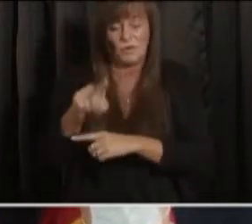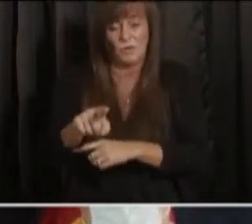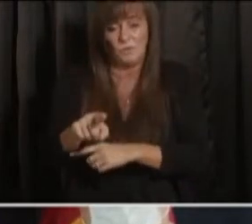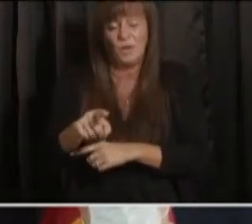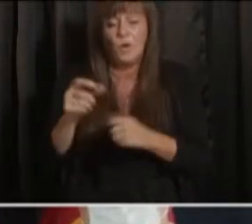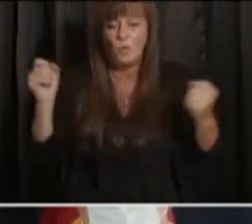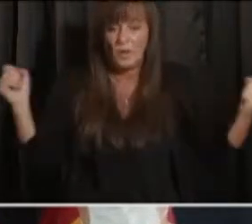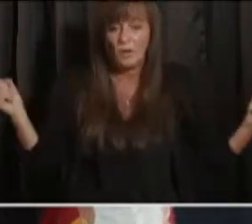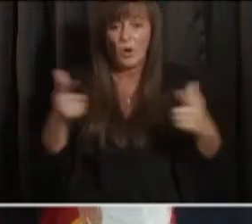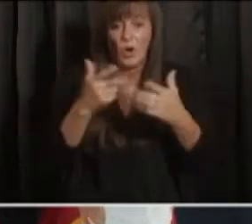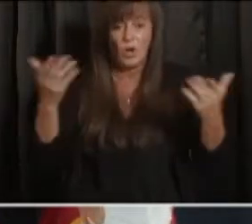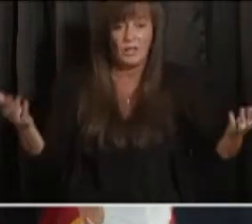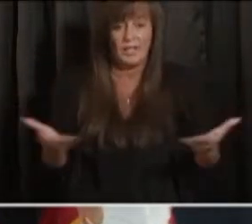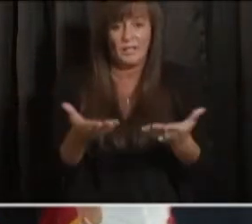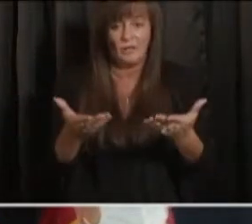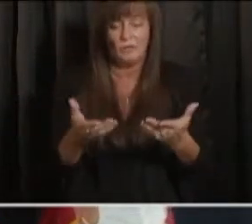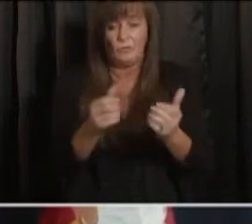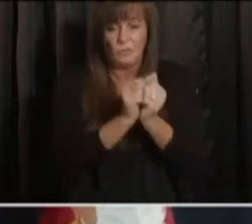some questions.